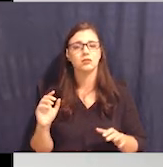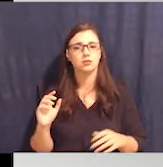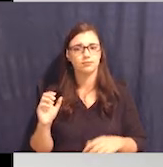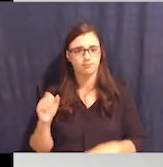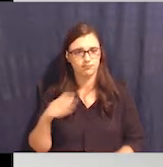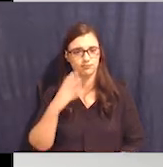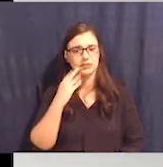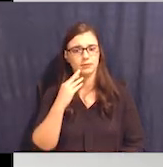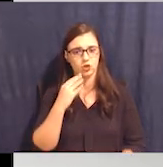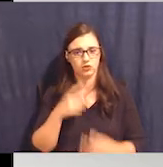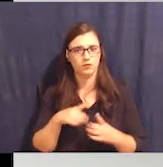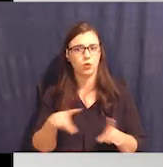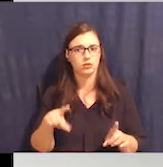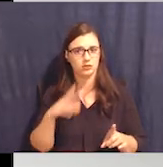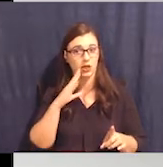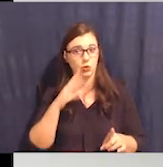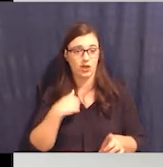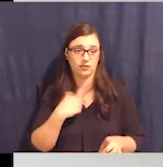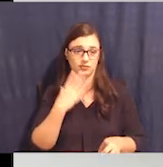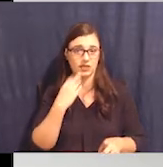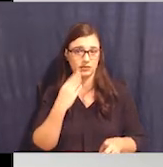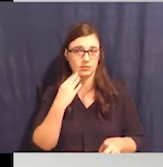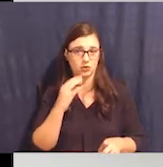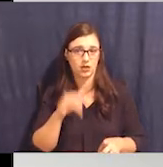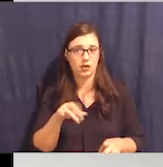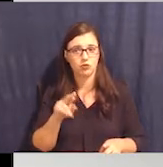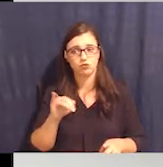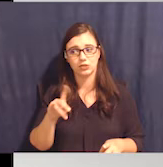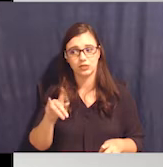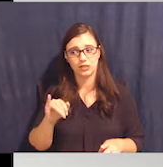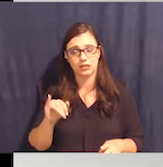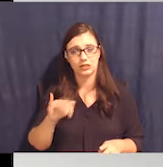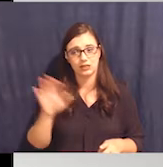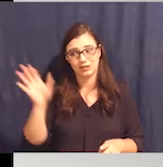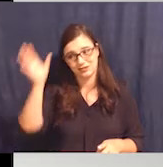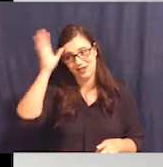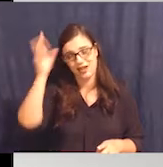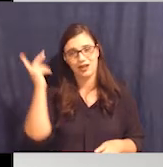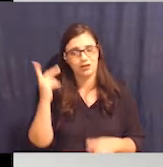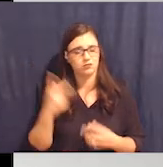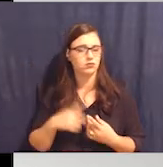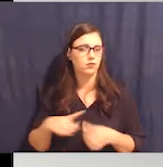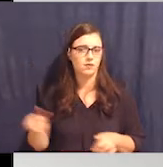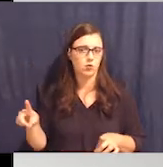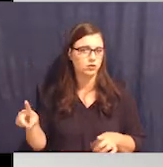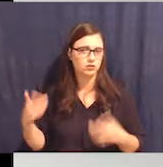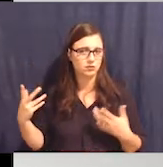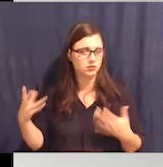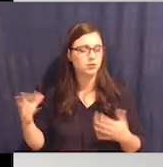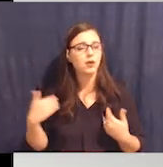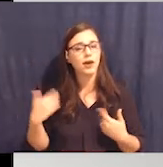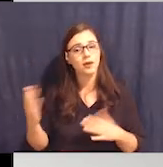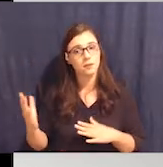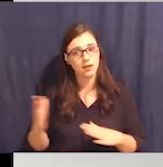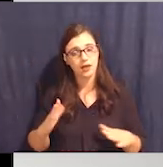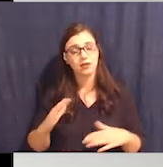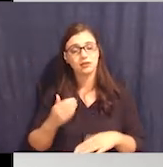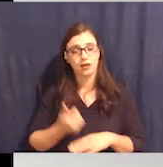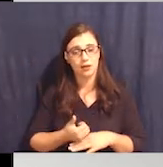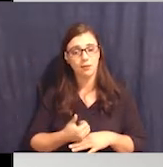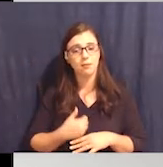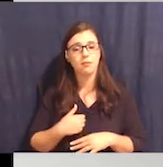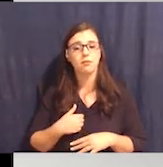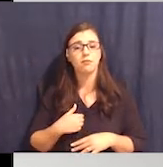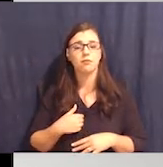do experience divorce. I know I did. Ricky's dad and I got divorced. We had a plan set